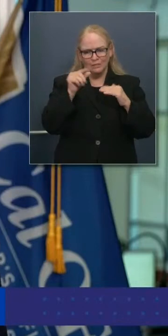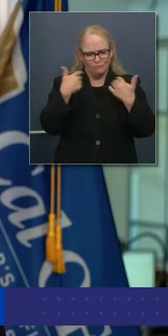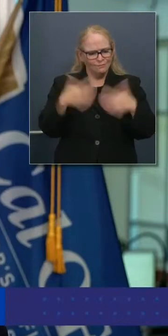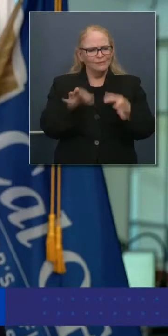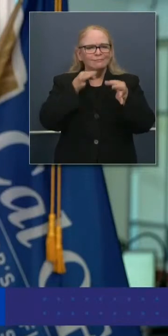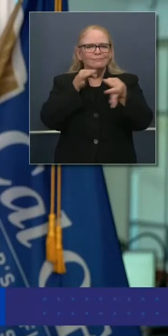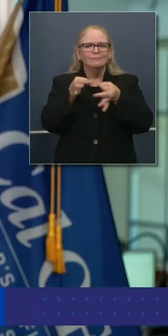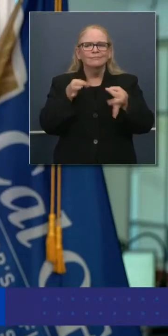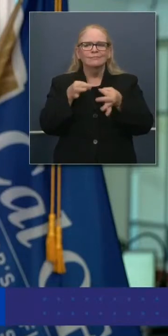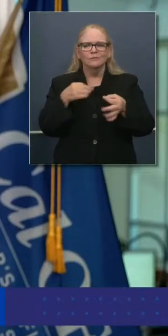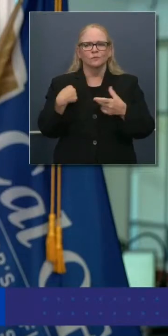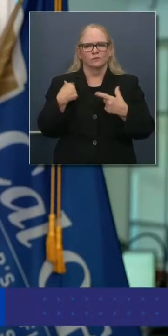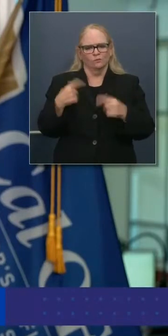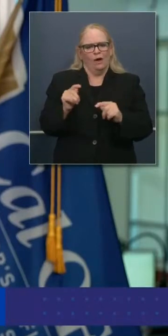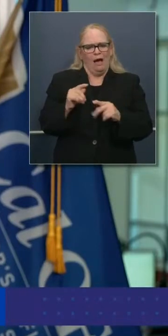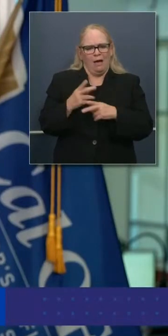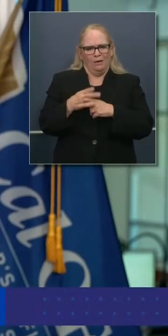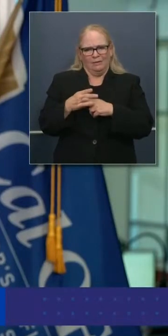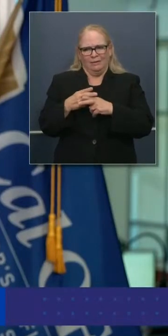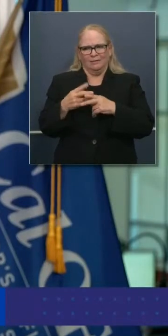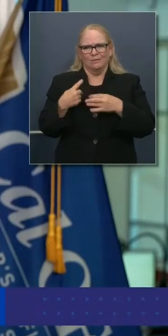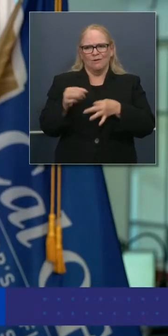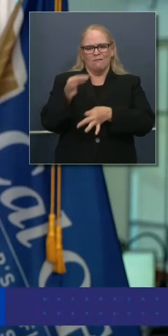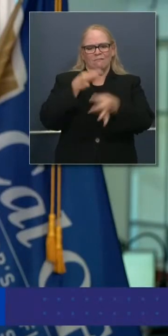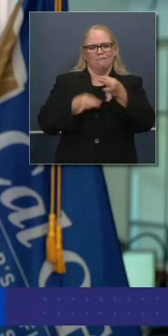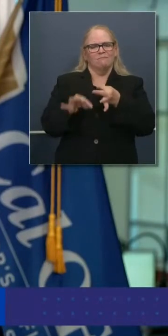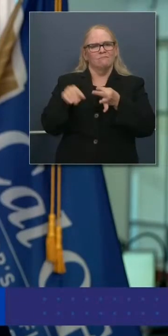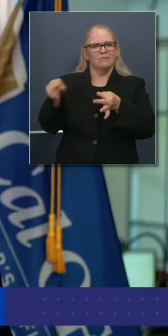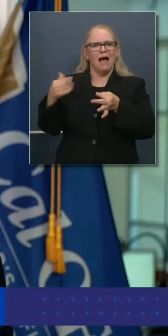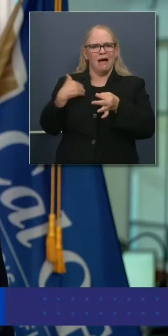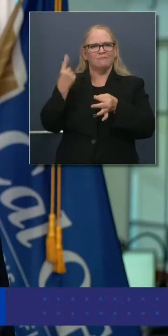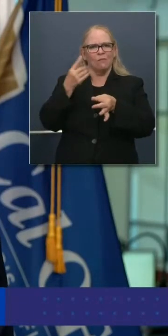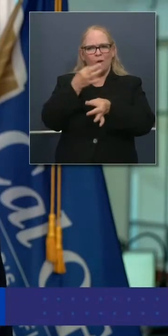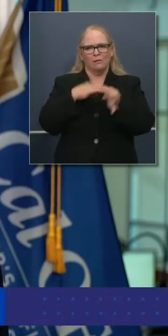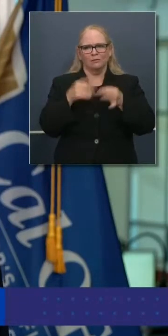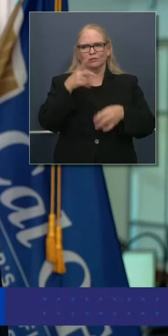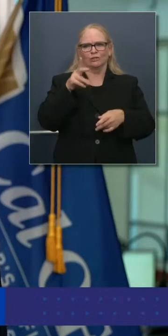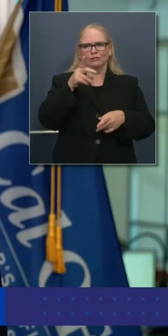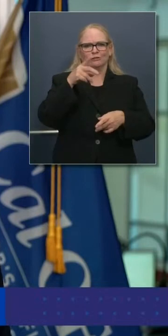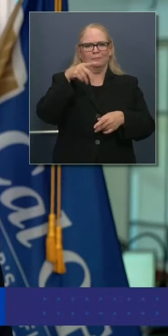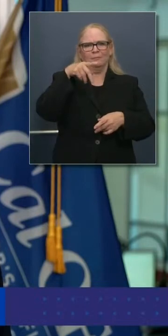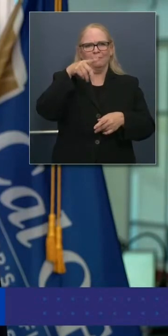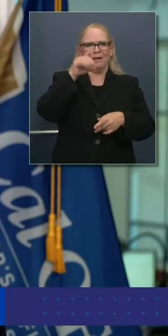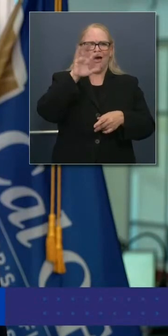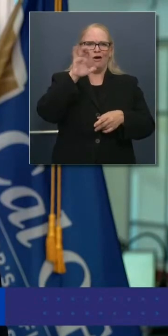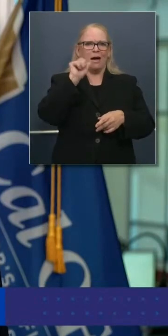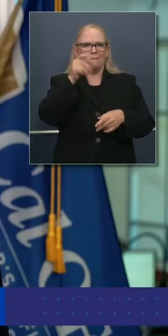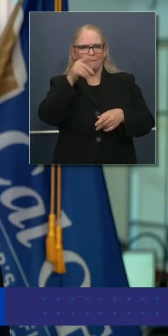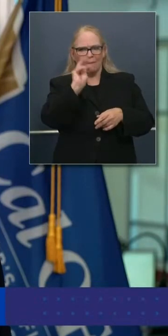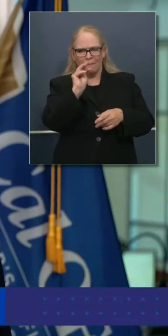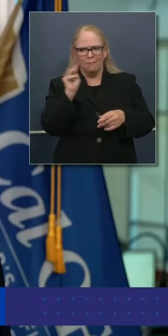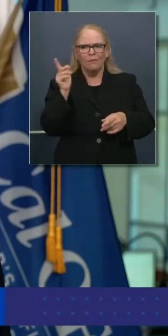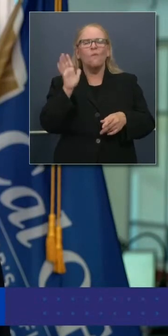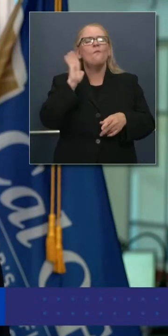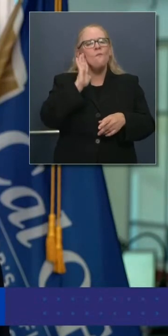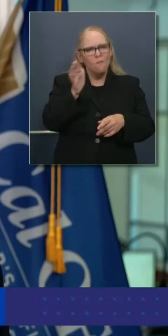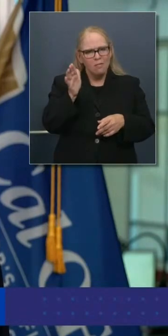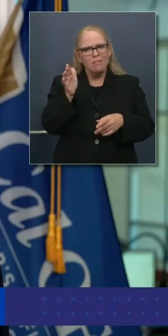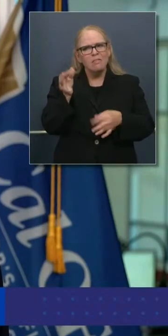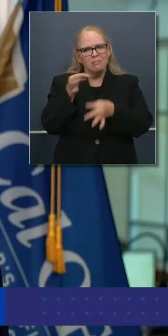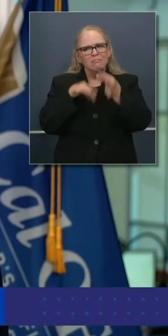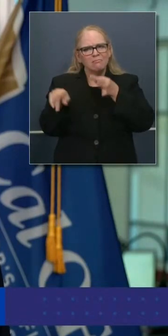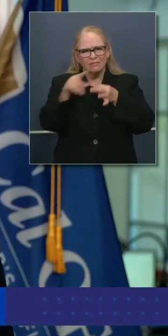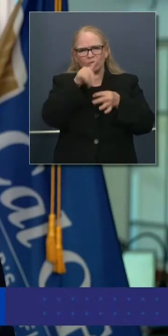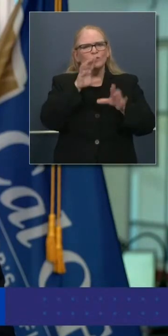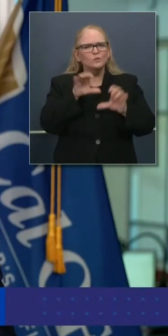in the interim. Dr. Pan now is a health officer in the interim as well, in terms of making the decisions we're making and